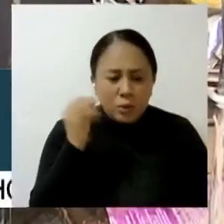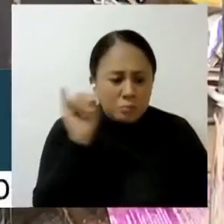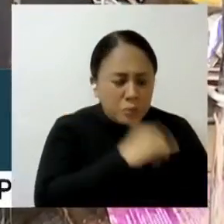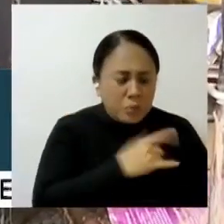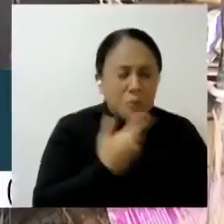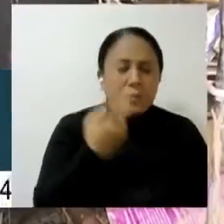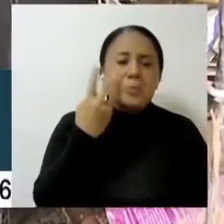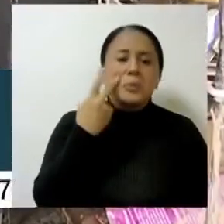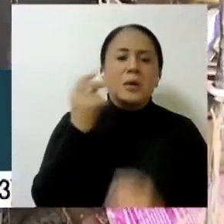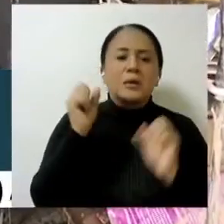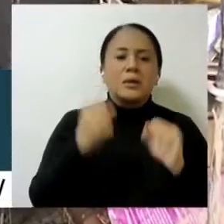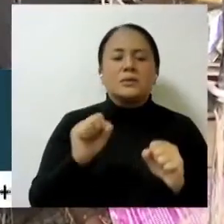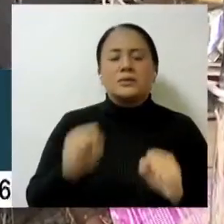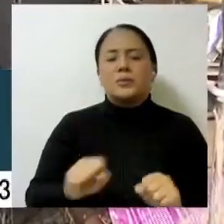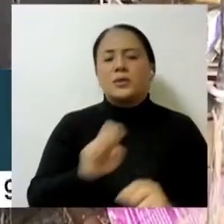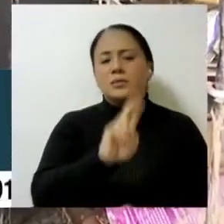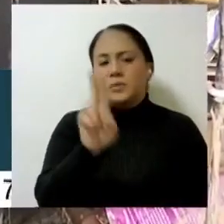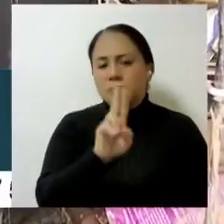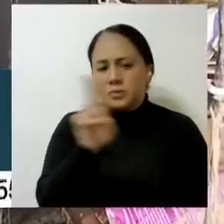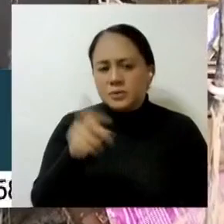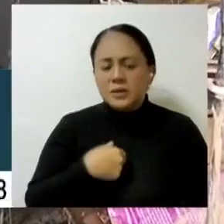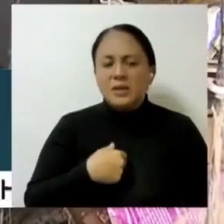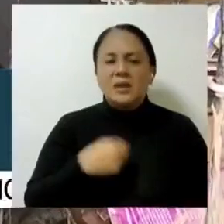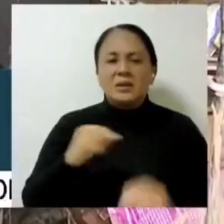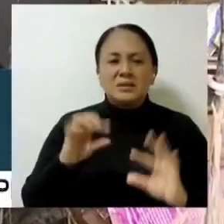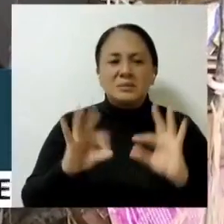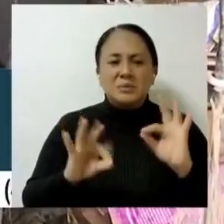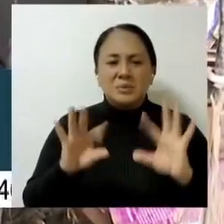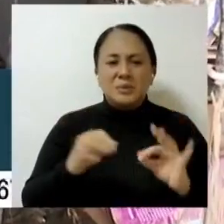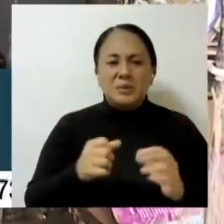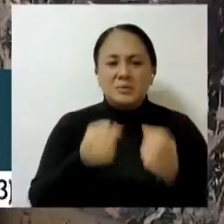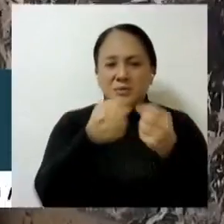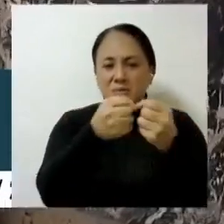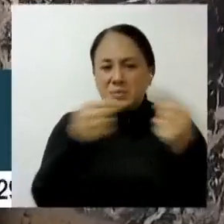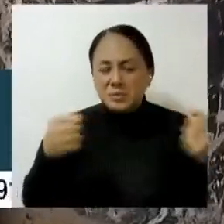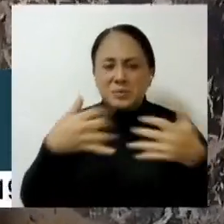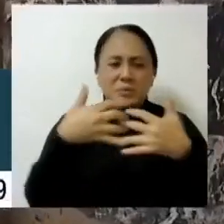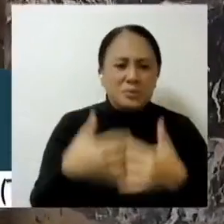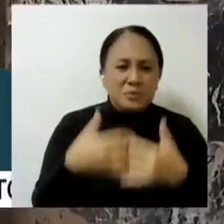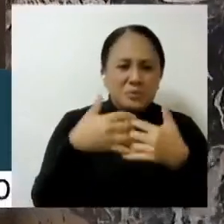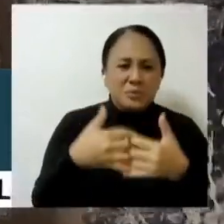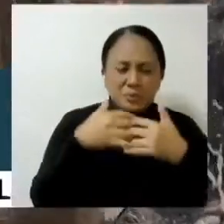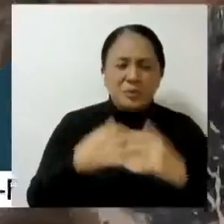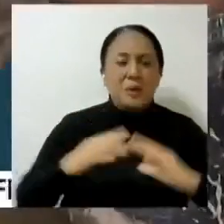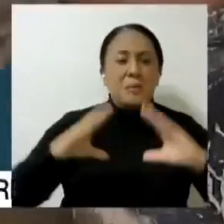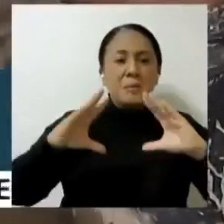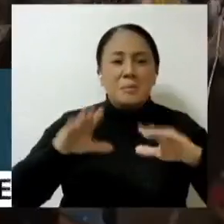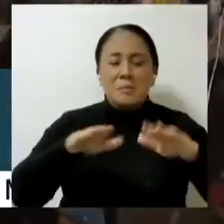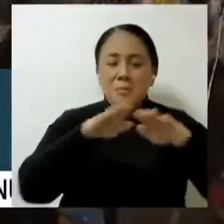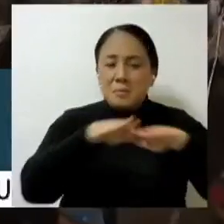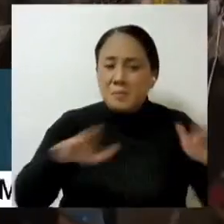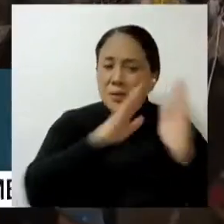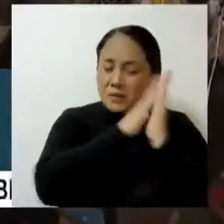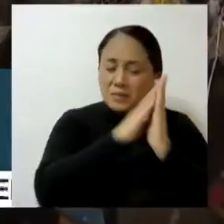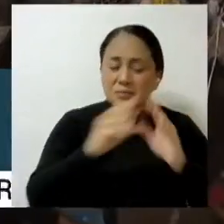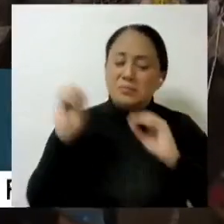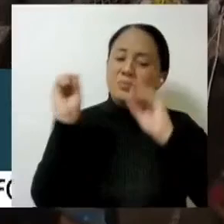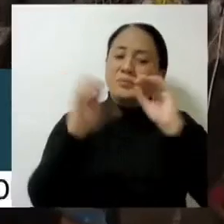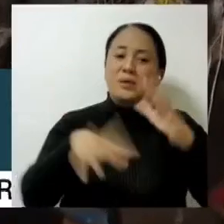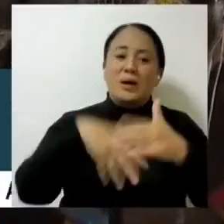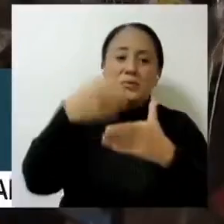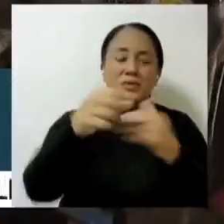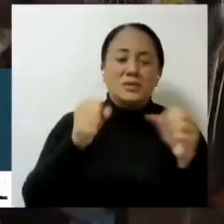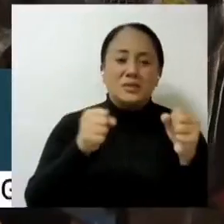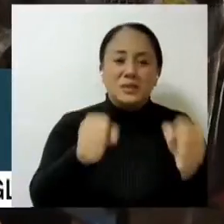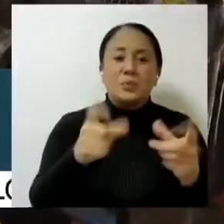used. Mud-covered chairs, cabinets, washing machines, and beds are piled up here on the streets as residents sweep debris and murky